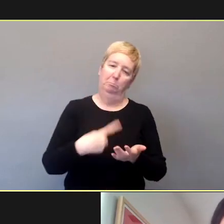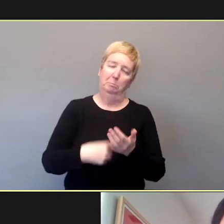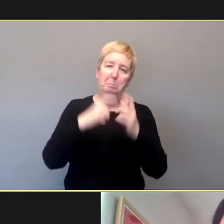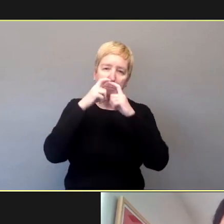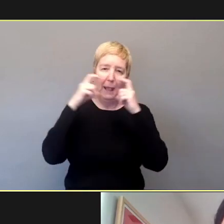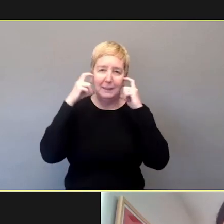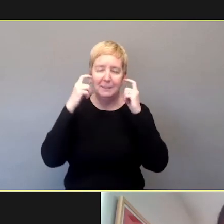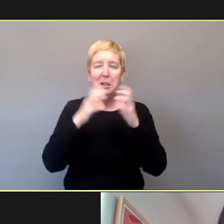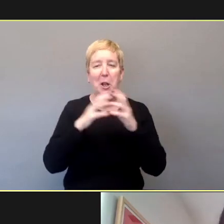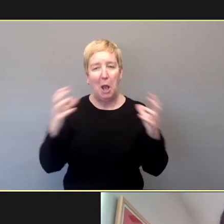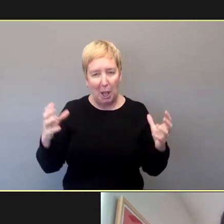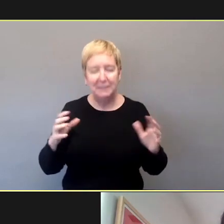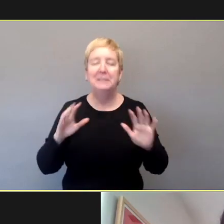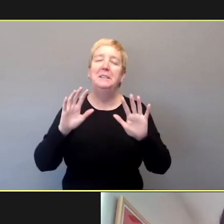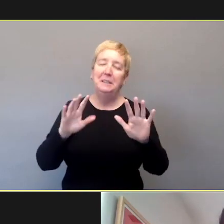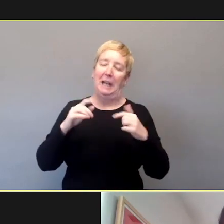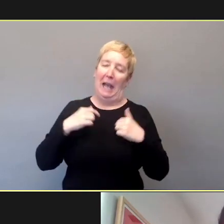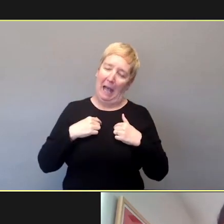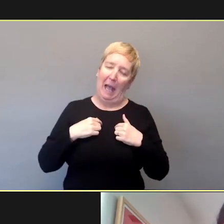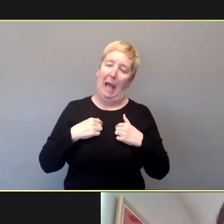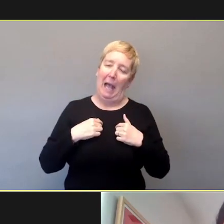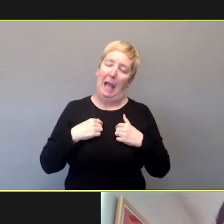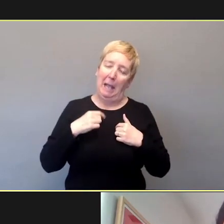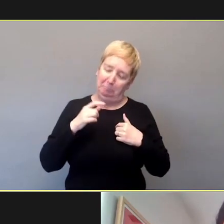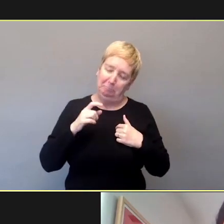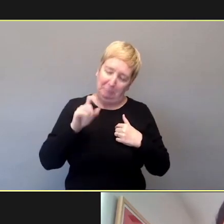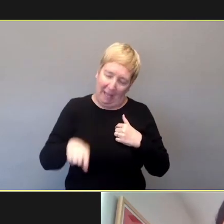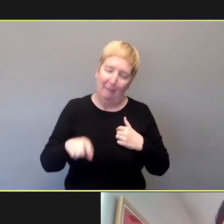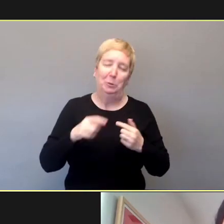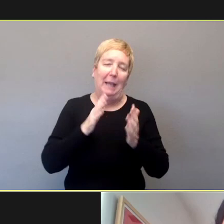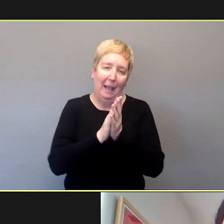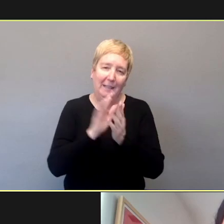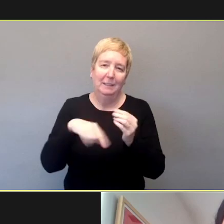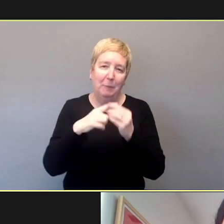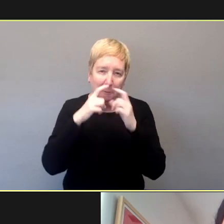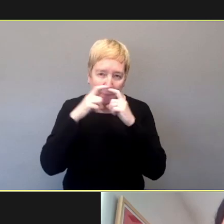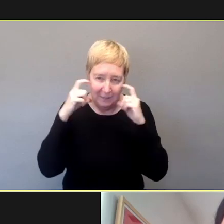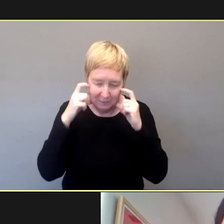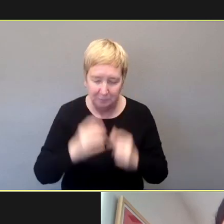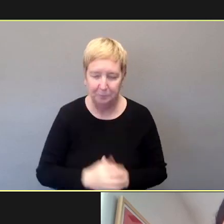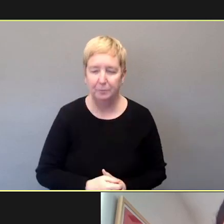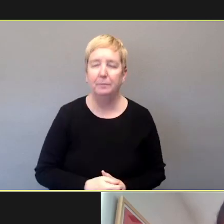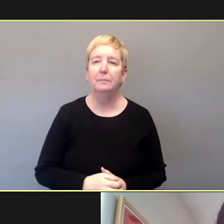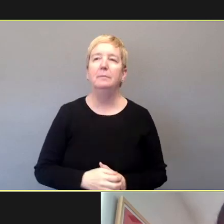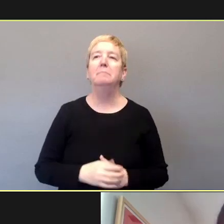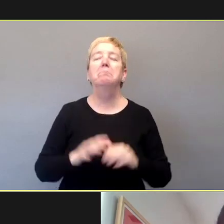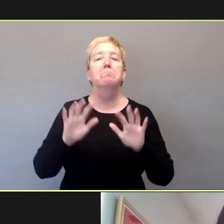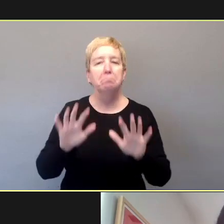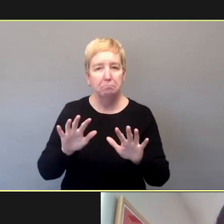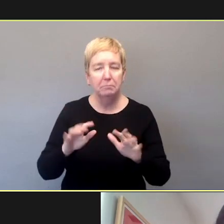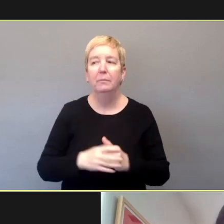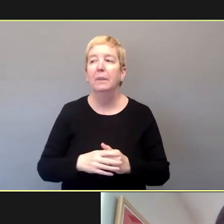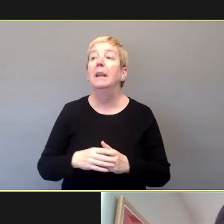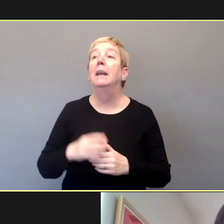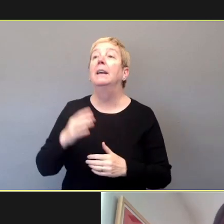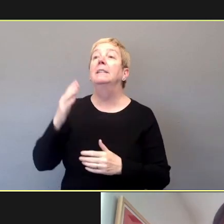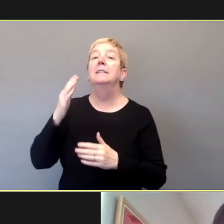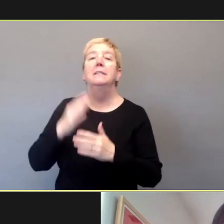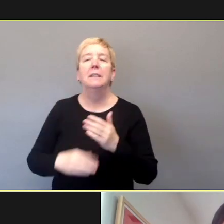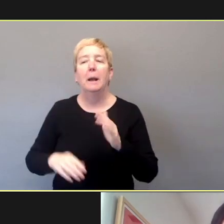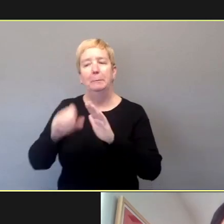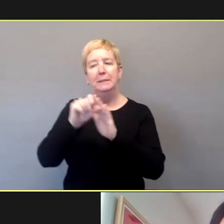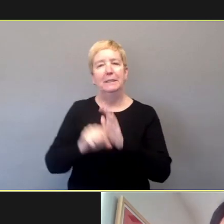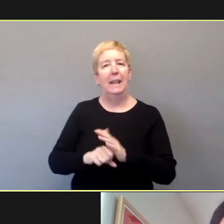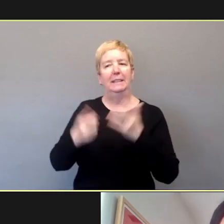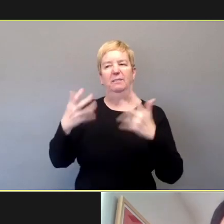got to ask you another question related to masks. And understandably, obviously, there are the states that have forecasted their end of